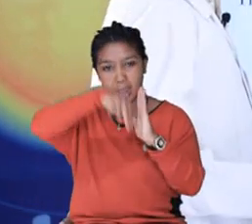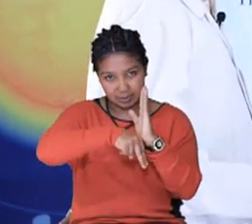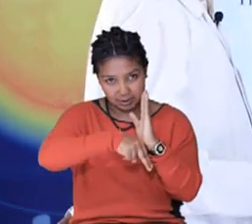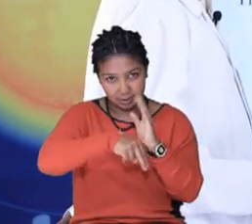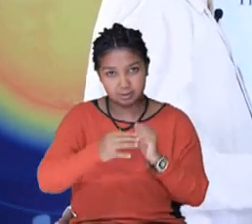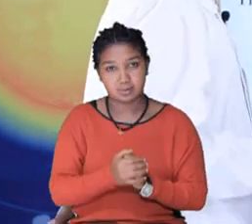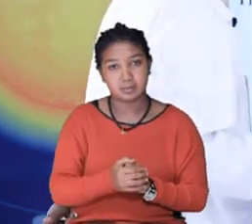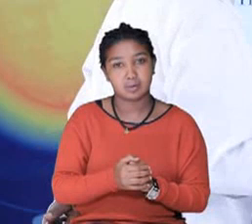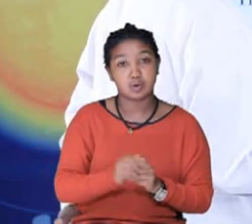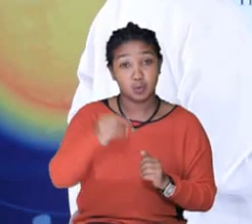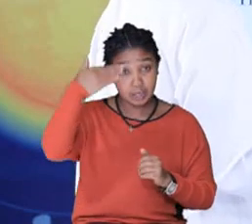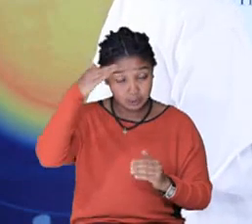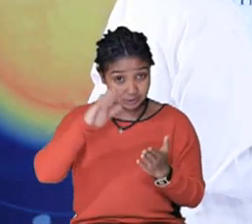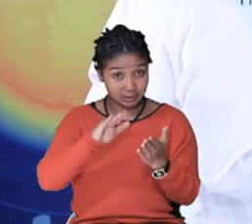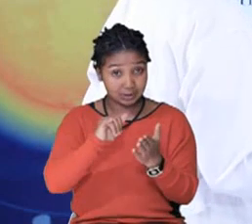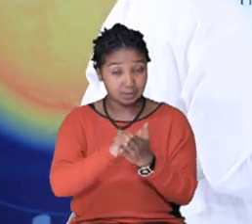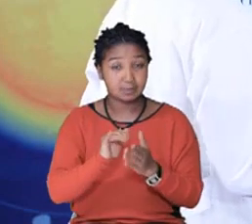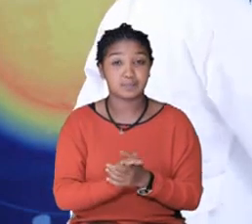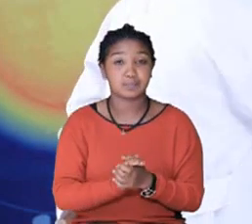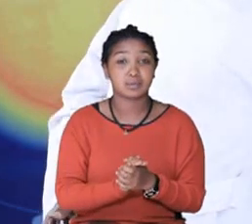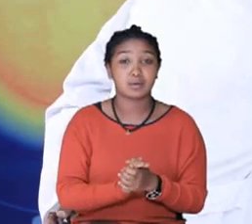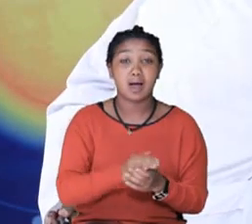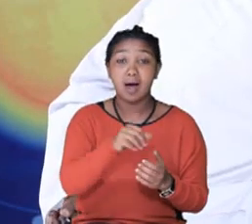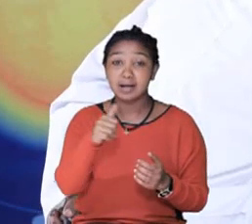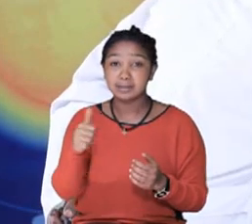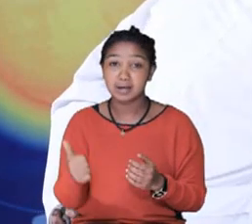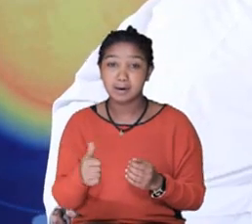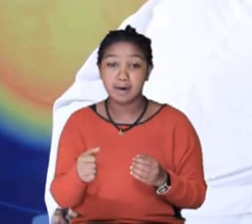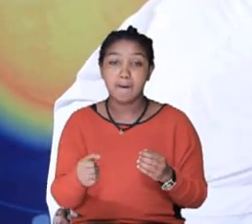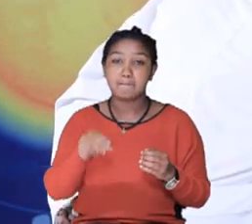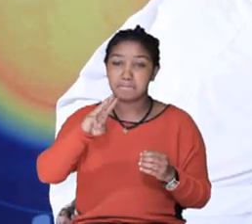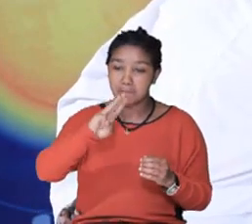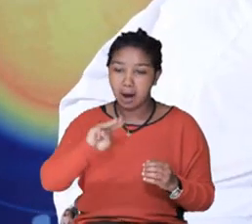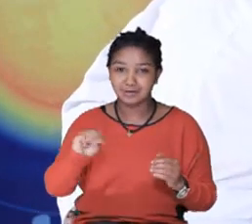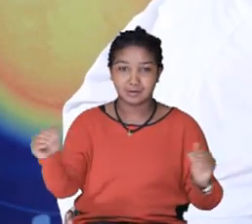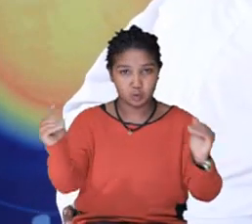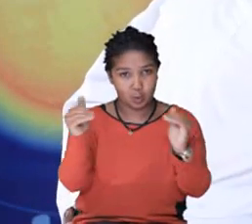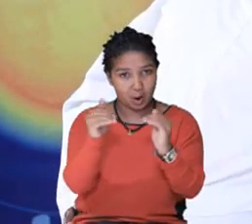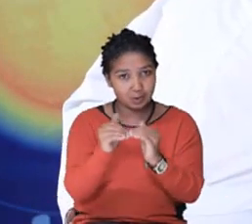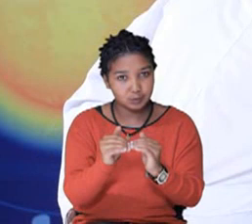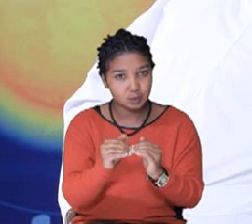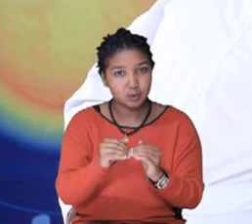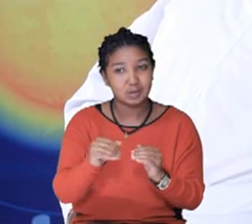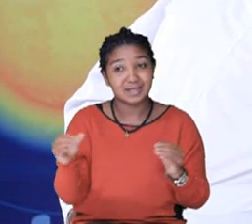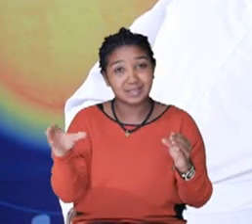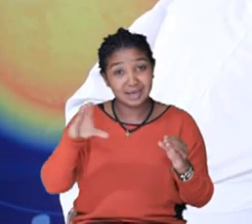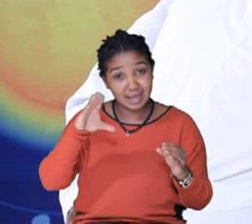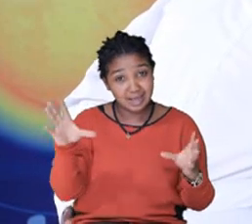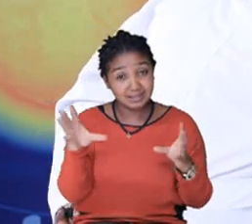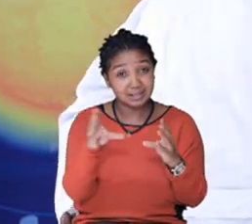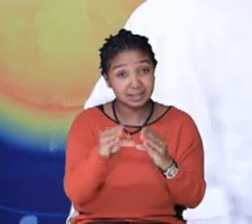depth. We know that other mass is equals to what? Density